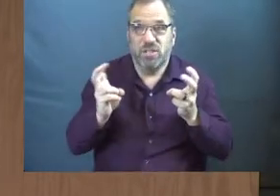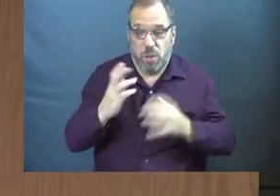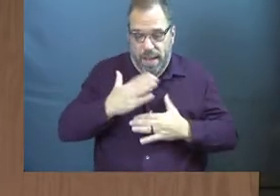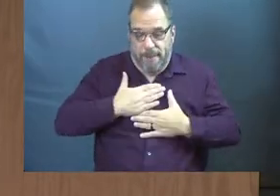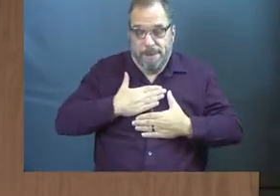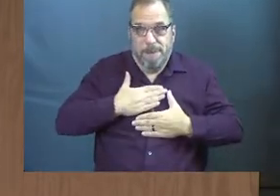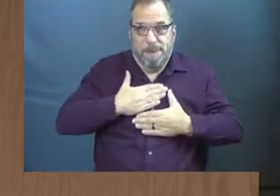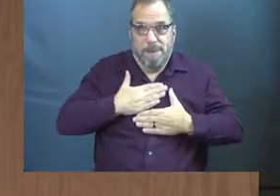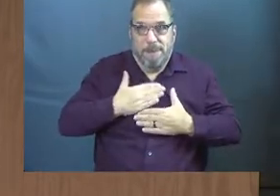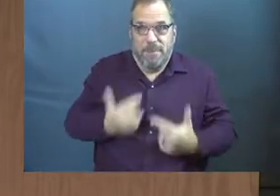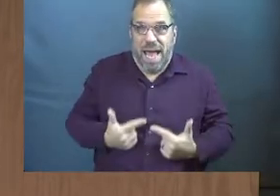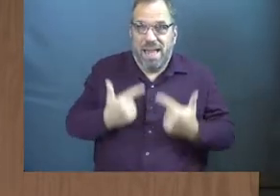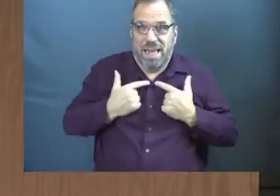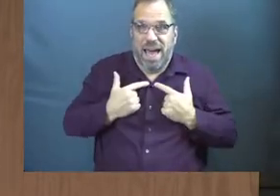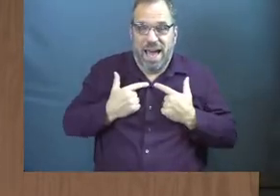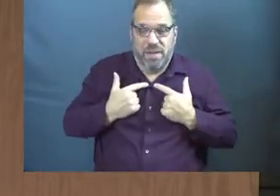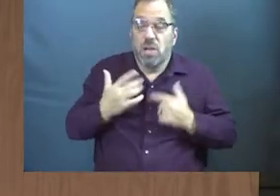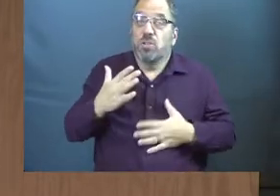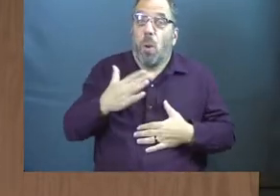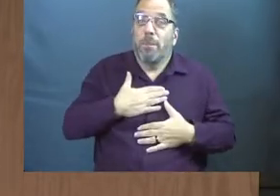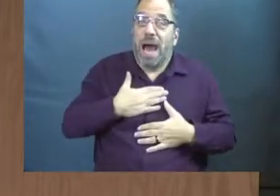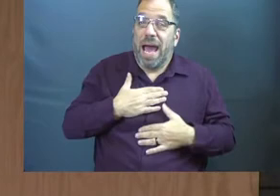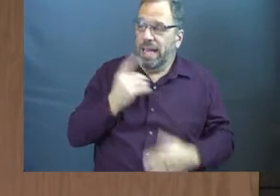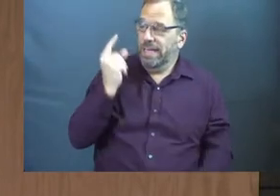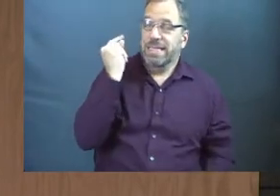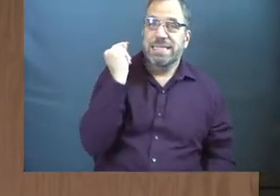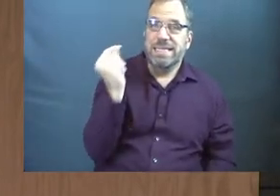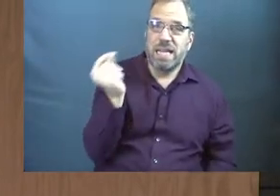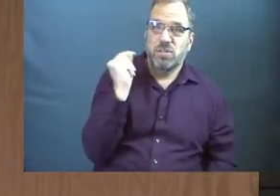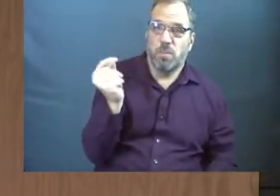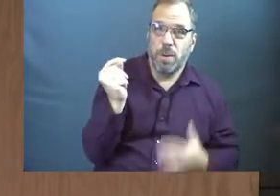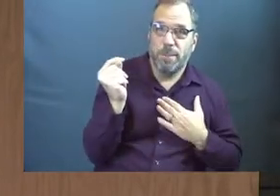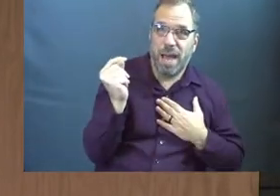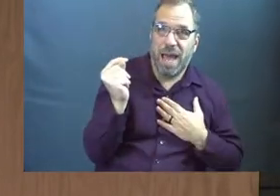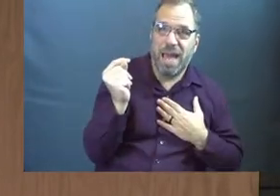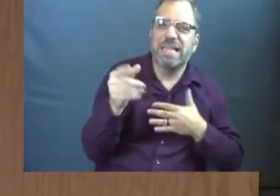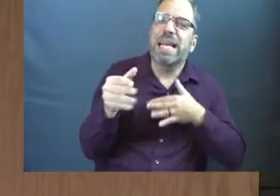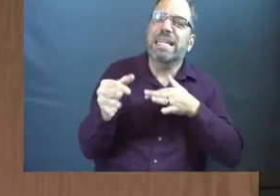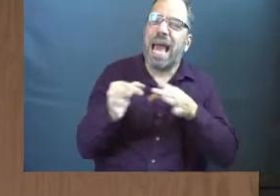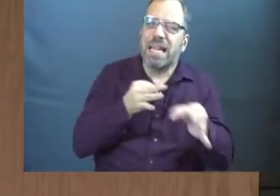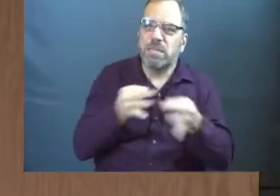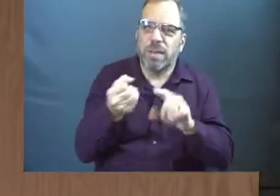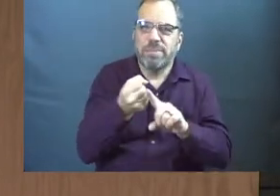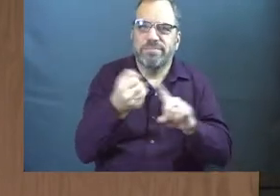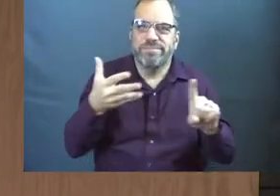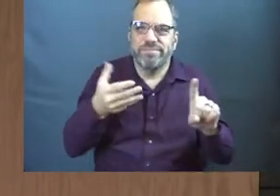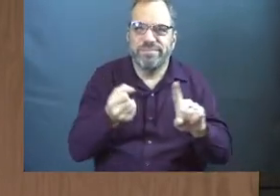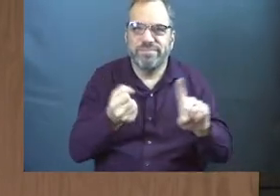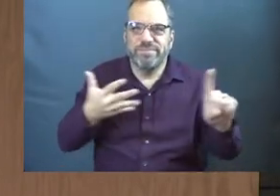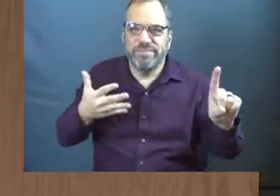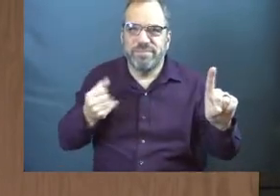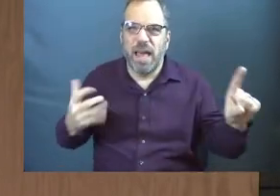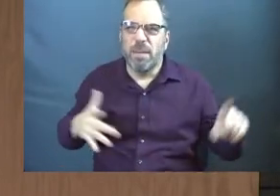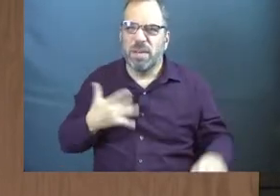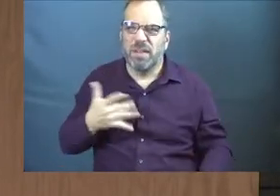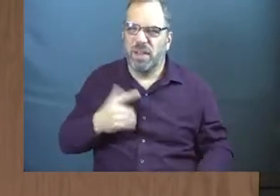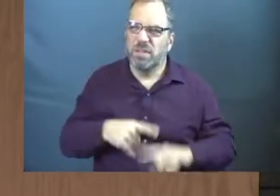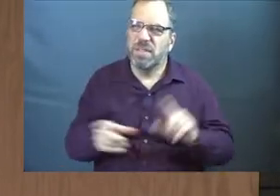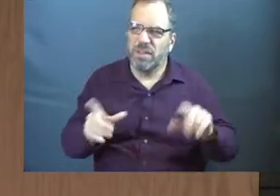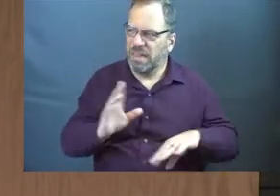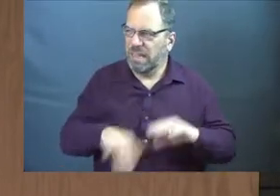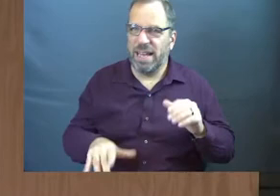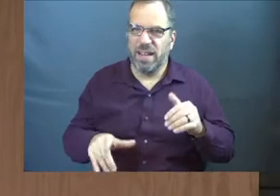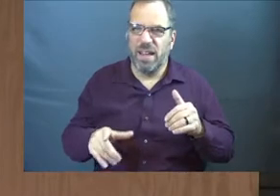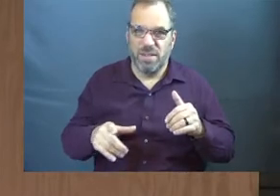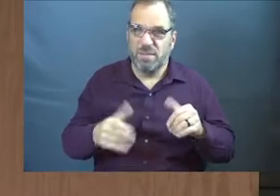in my own life, and I'm just gonna give you my testimony of that and explain it as we go. But it's gonna feel a little bit different. Like